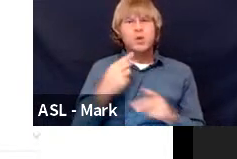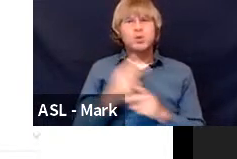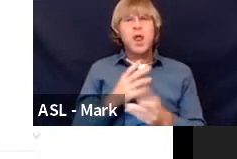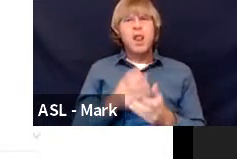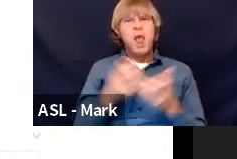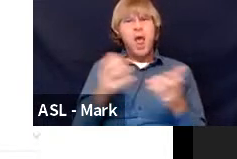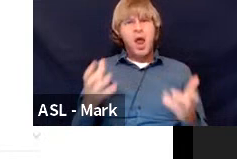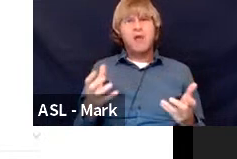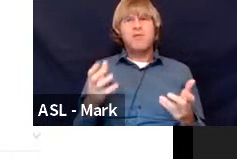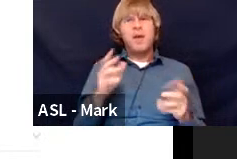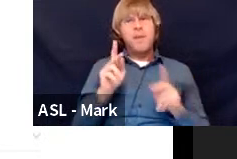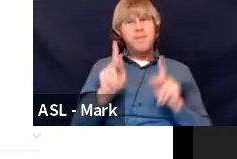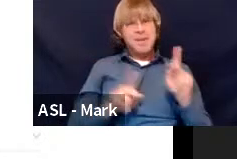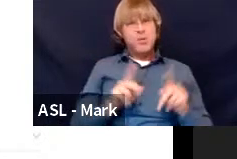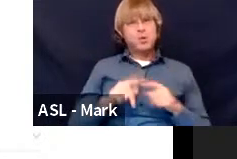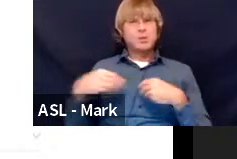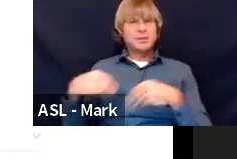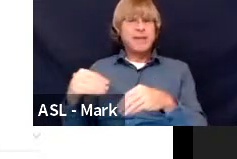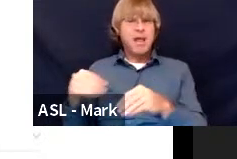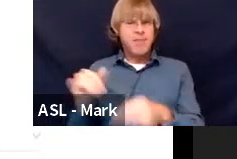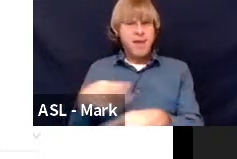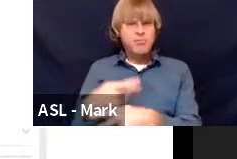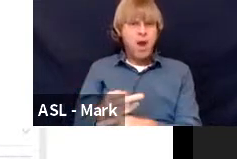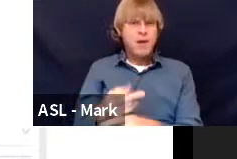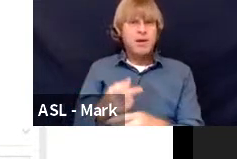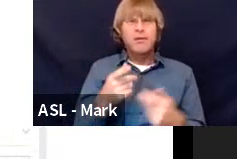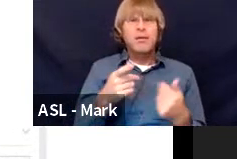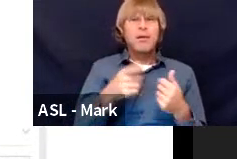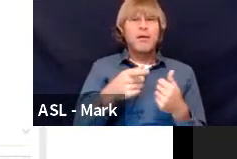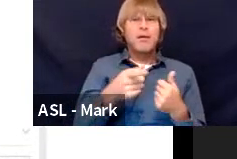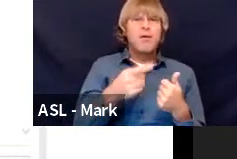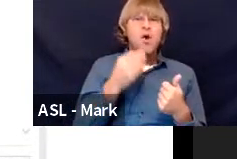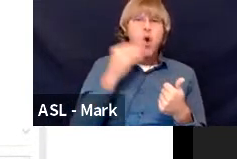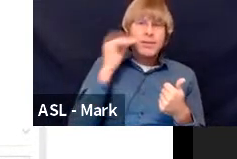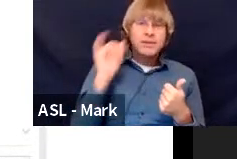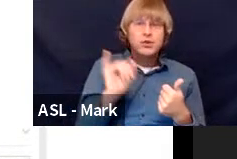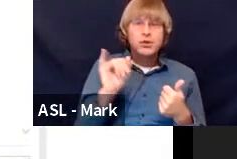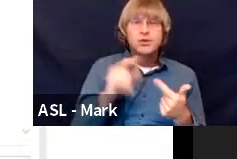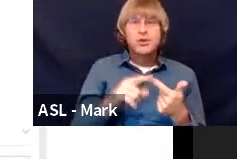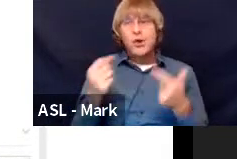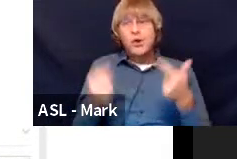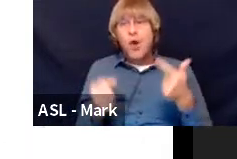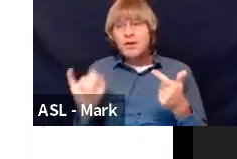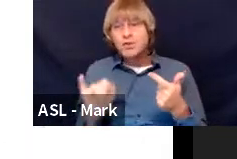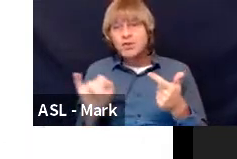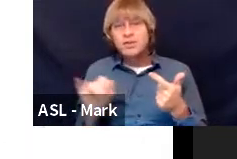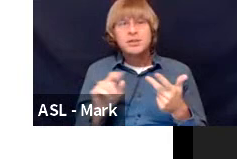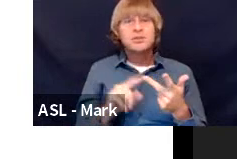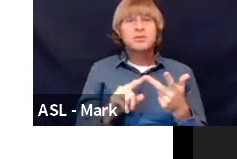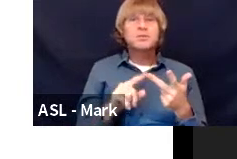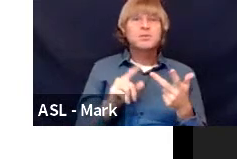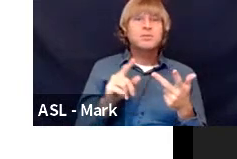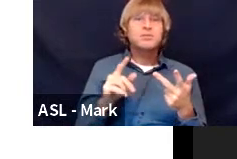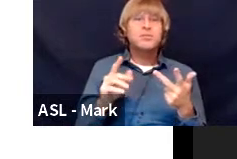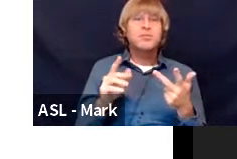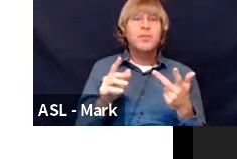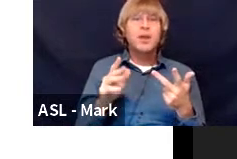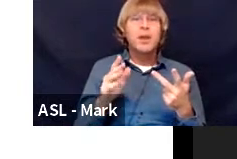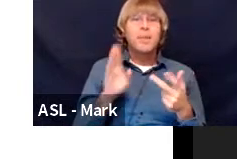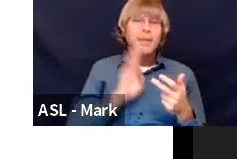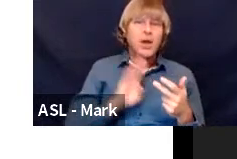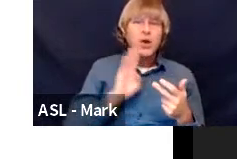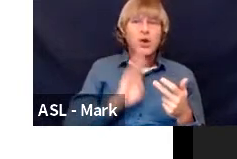of people to sell everything from home insurance to car insurance to beer.